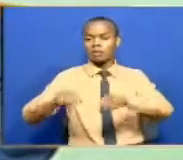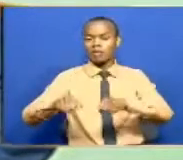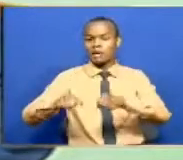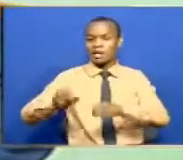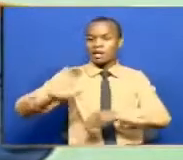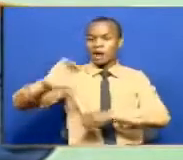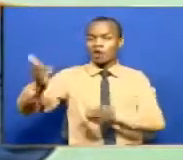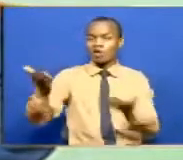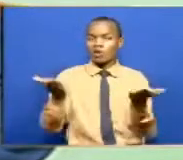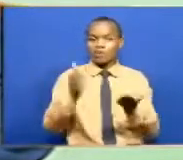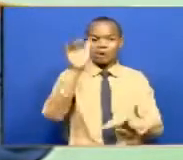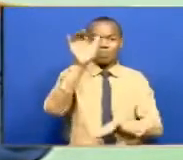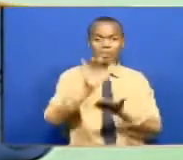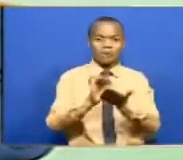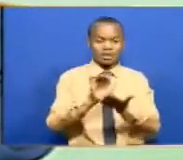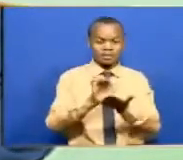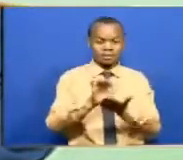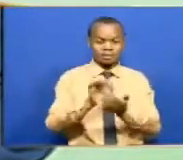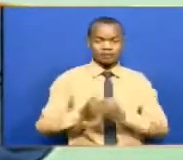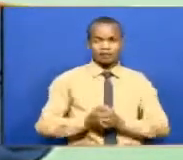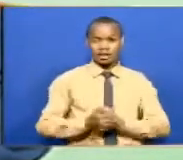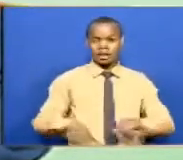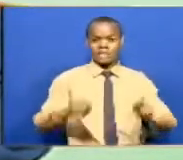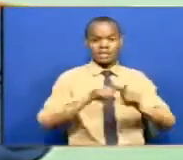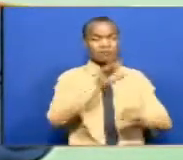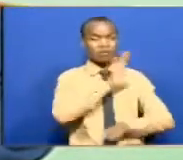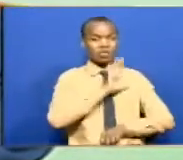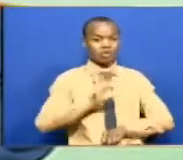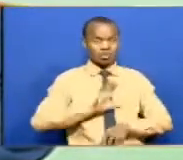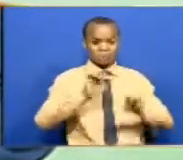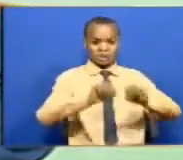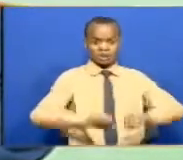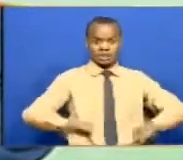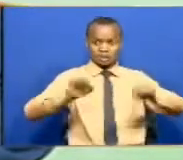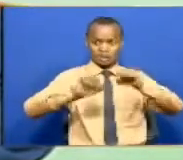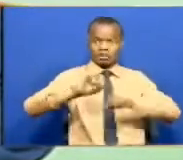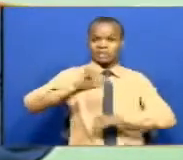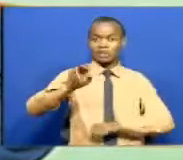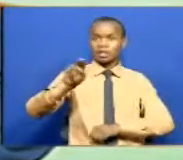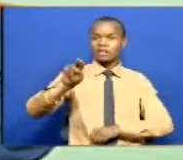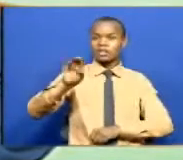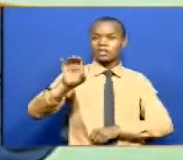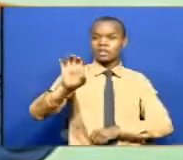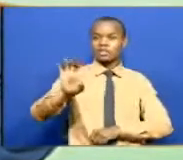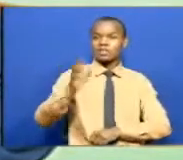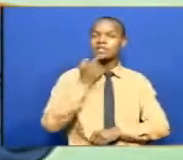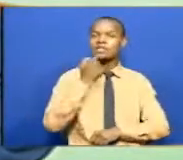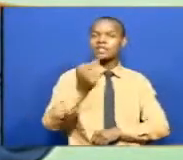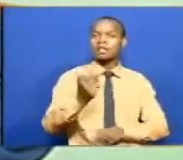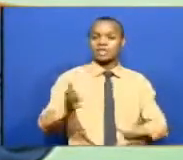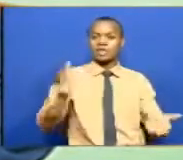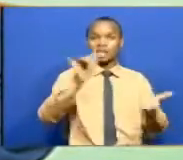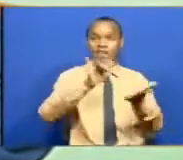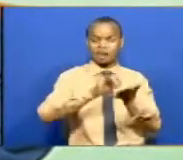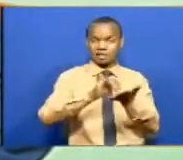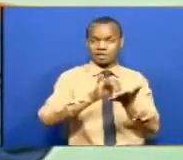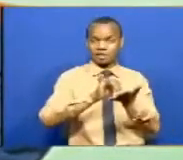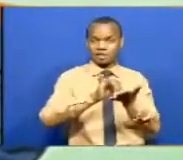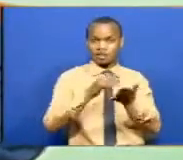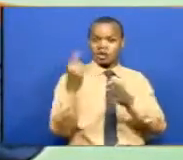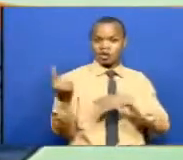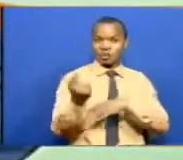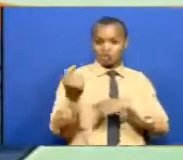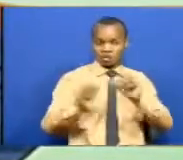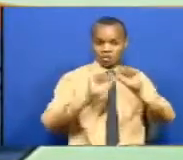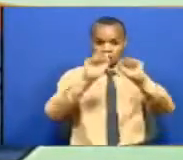the current financial regime. The Commission's chairperson, Jane Kiringai, says that existing gaps can only be